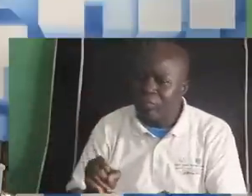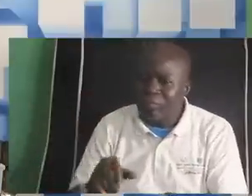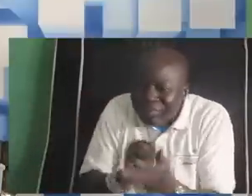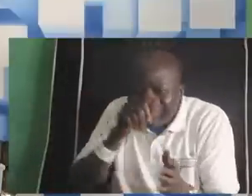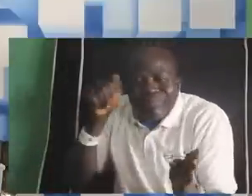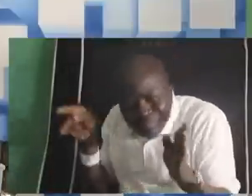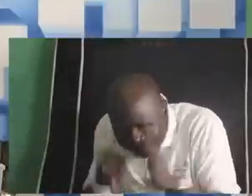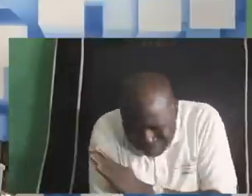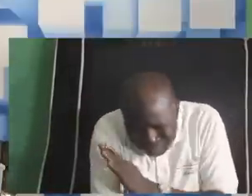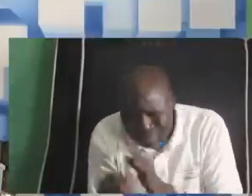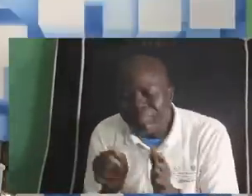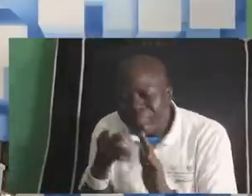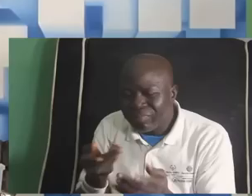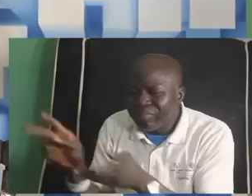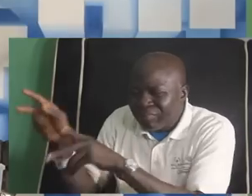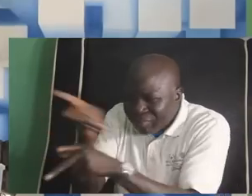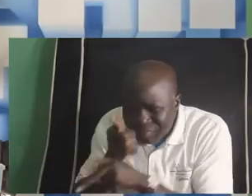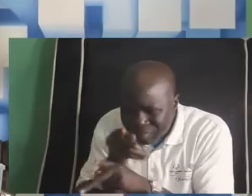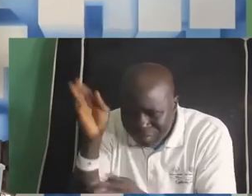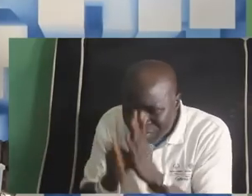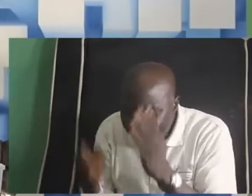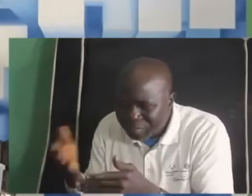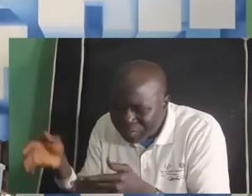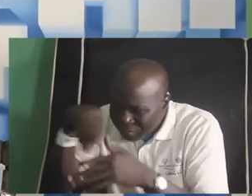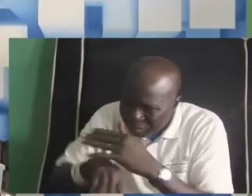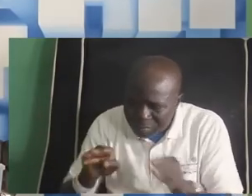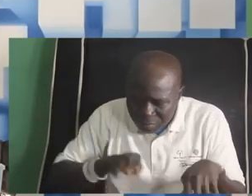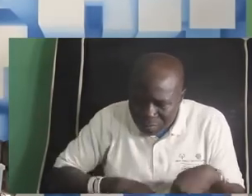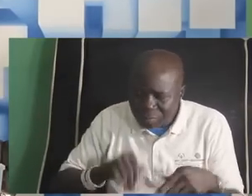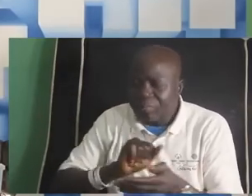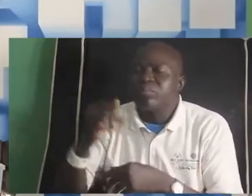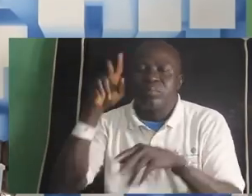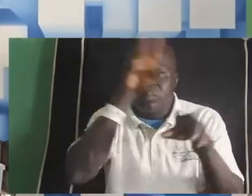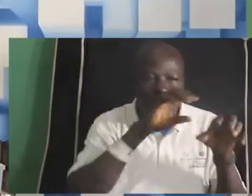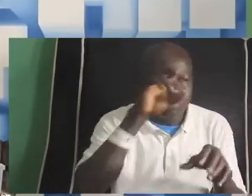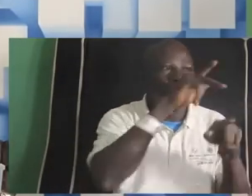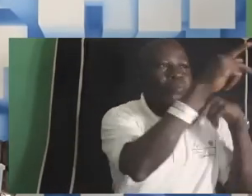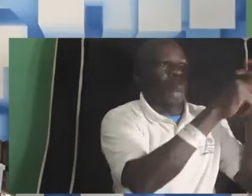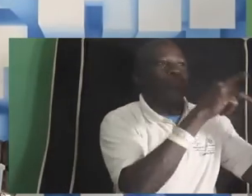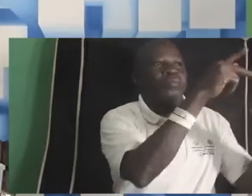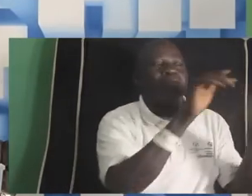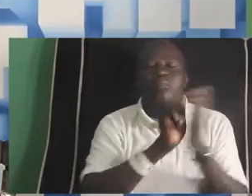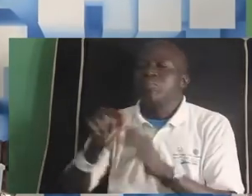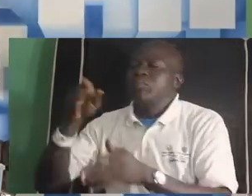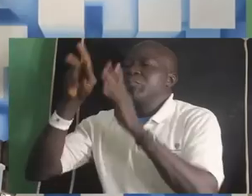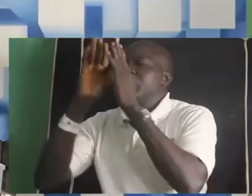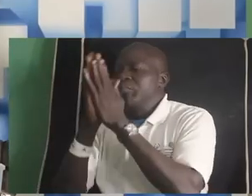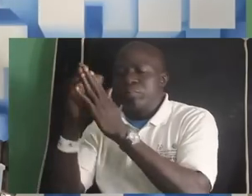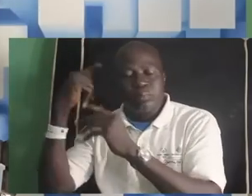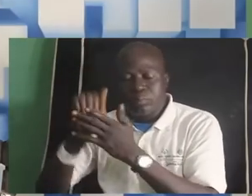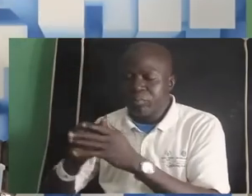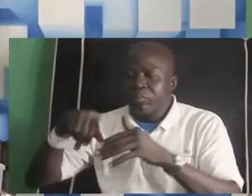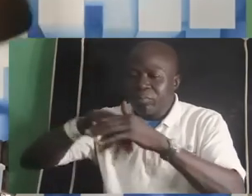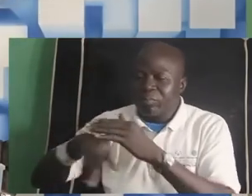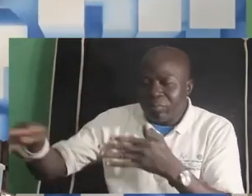pa mo sile omo. They've got something in our womb. Sare to wuli lo. You quickly go to the prophet. Let them bless you. Let them pray for you. Iru san wa